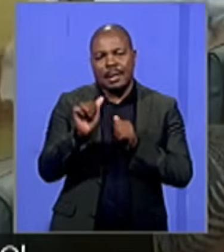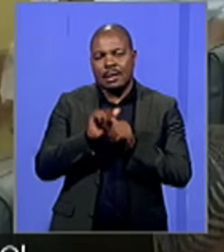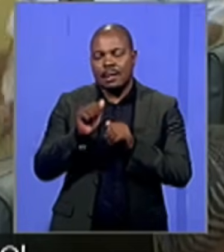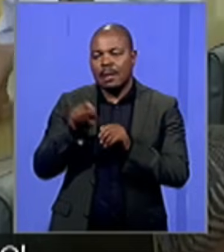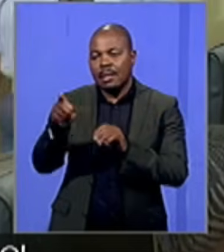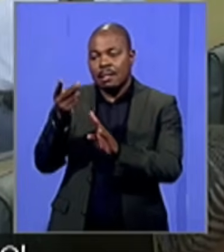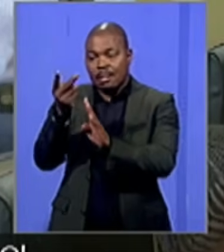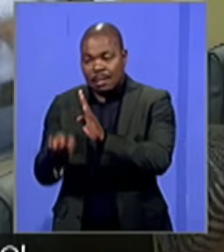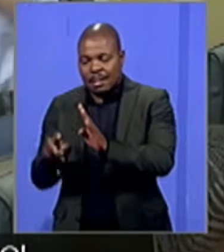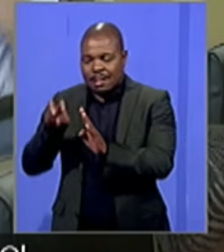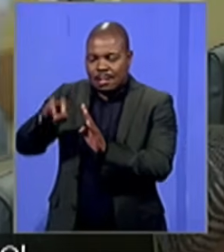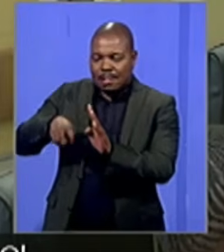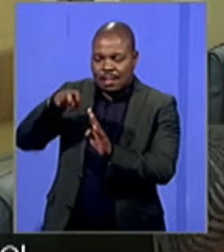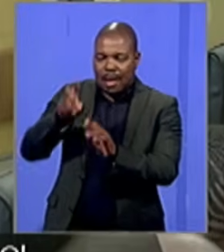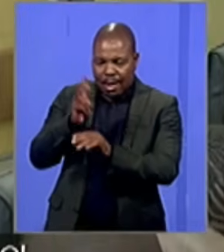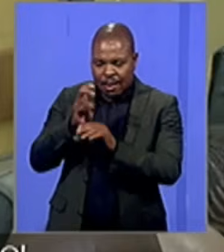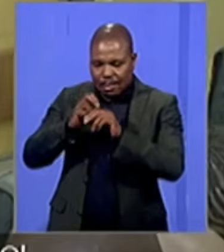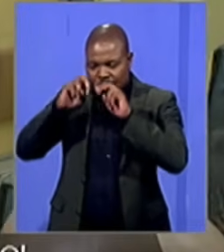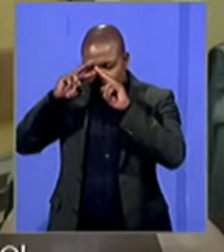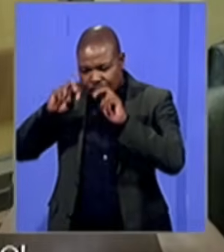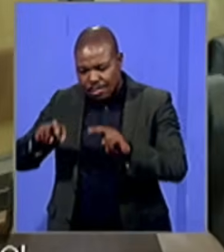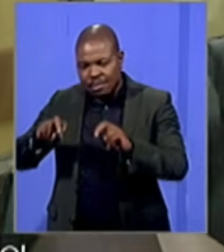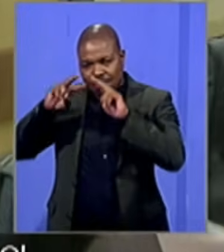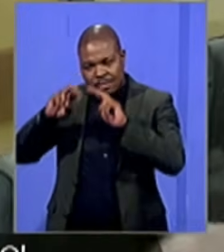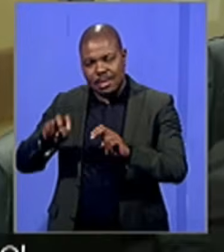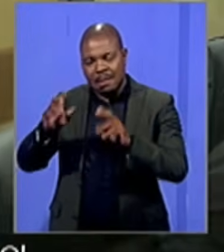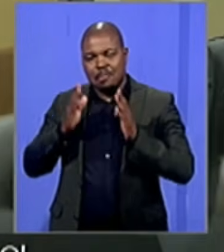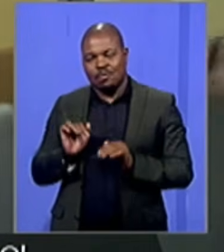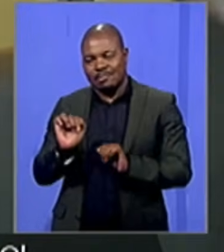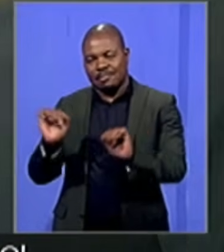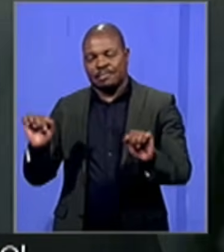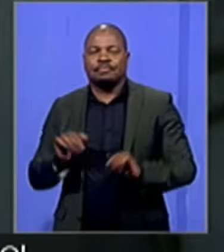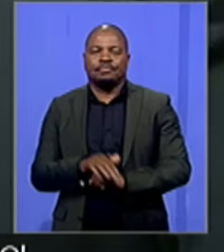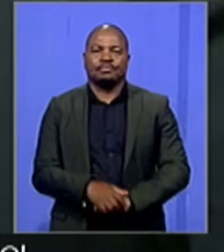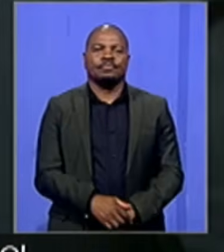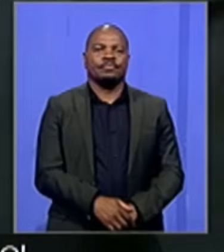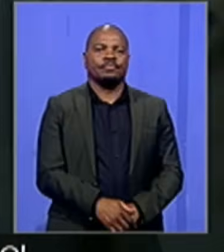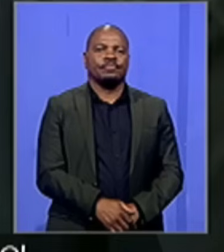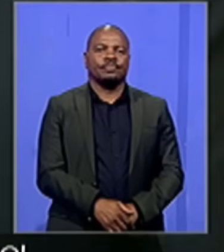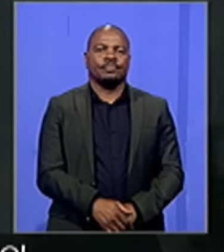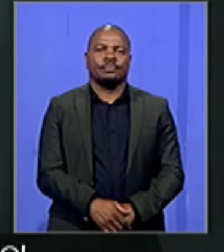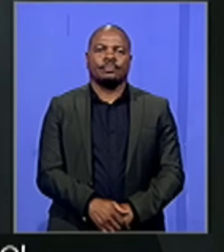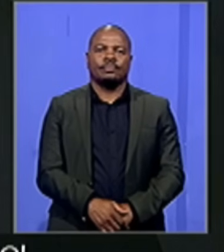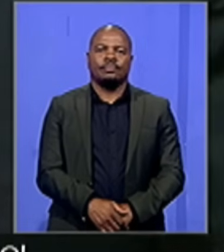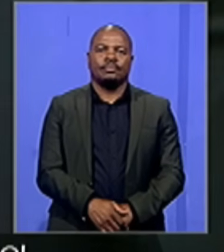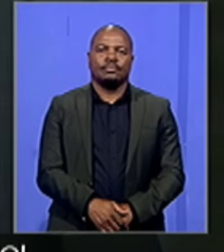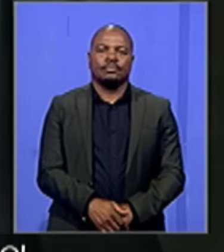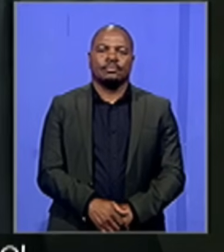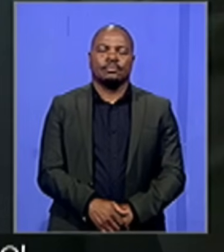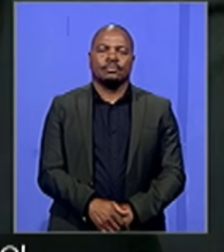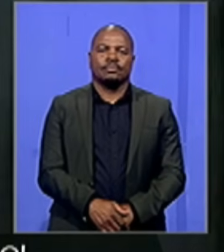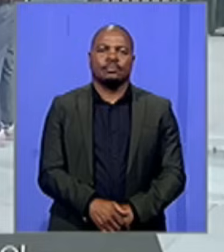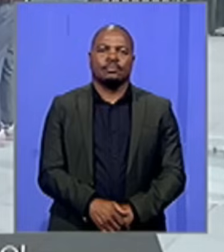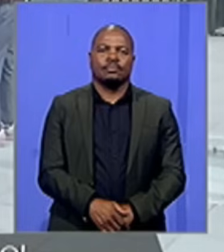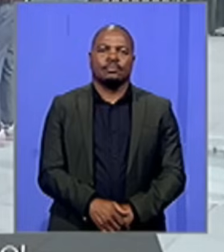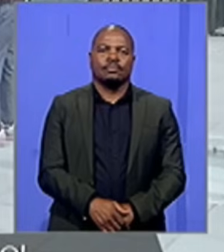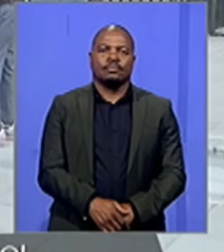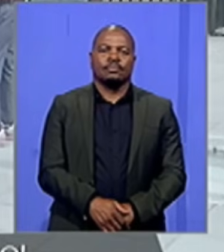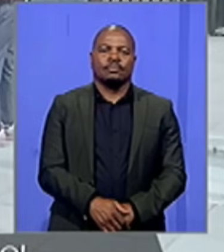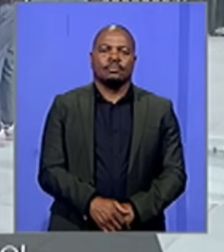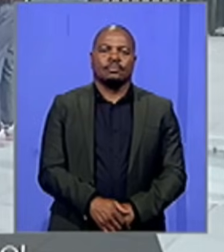epololwe gape go batlisisiwa. Ke Mpho Lepedi, dikgang tsa SABC, kgotlatshekelo ya Mmagiseterata